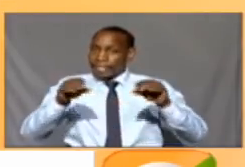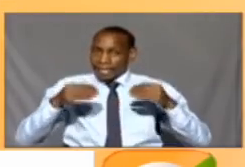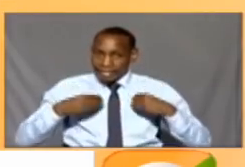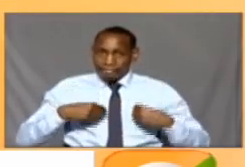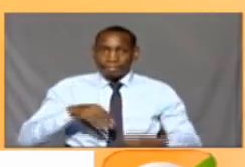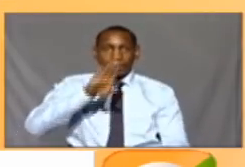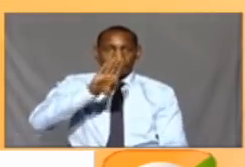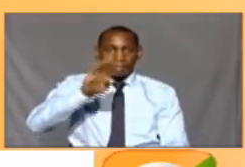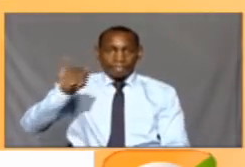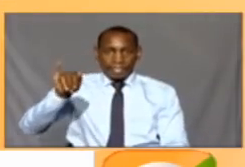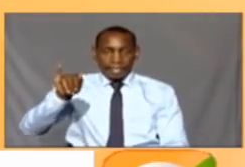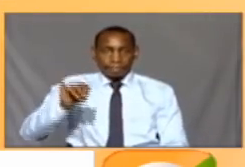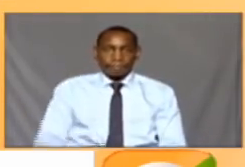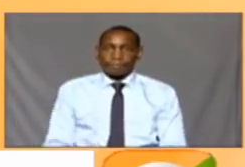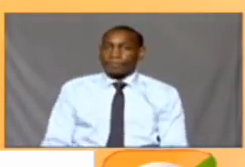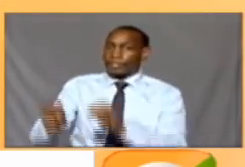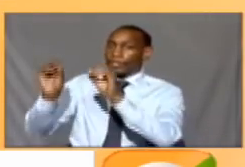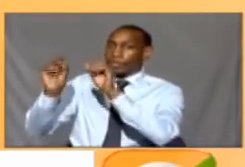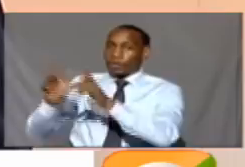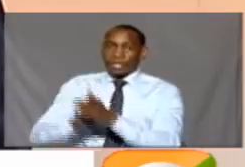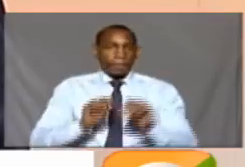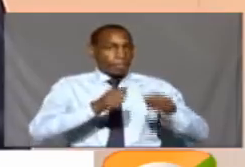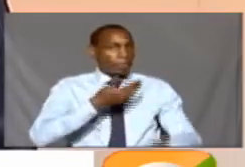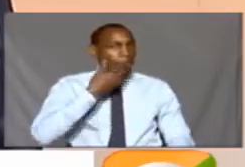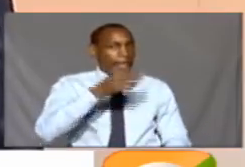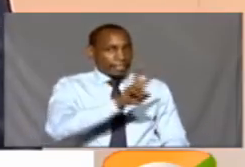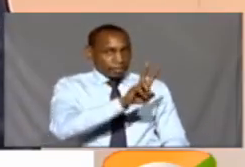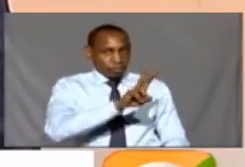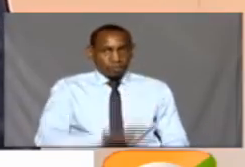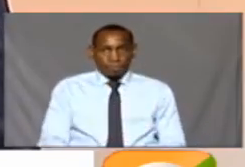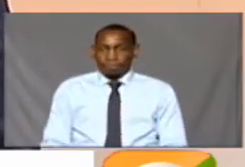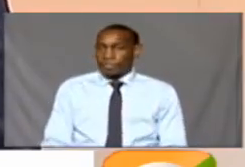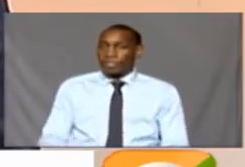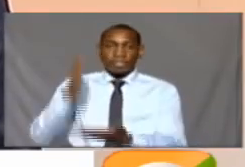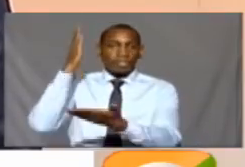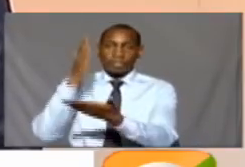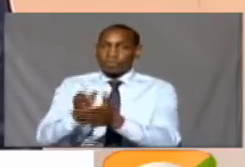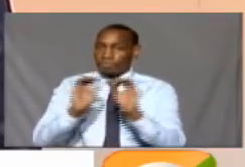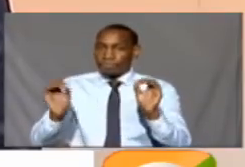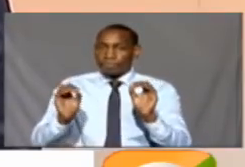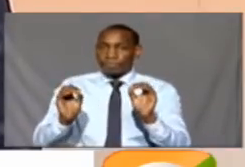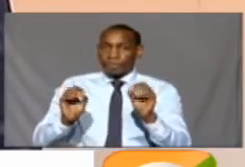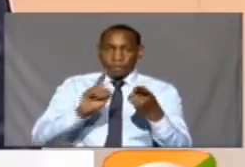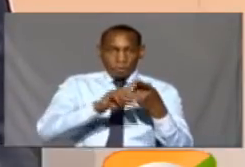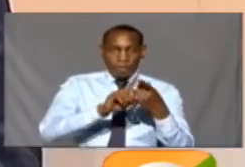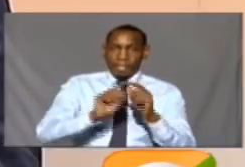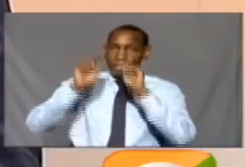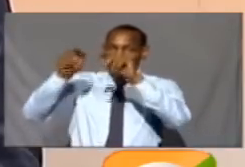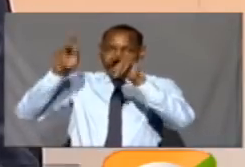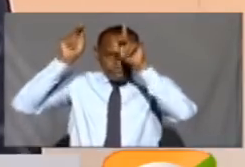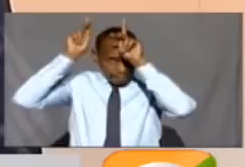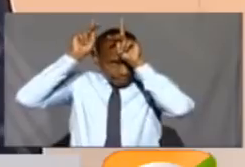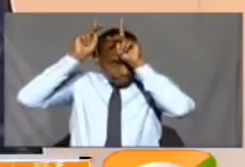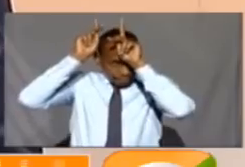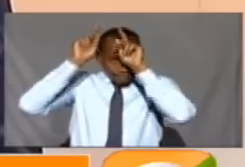BBI. Okay. Can you respond that to those That is absolutely two? Far from the truth. Mm. One, I went to Buhungu to attend